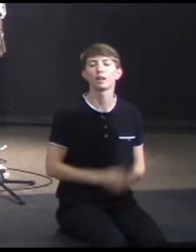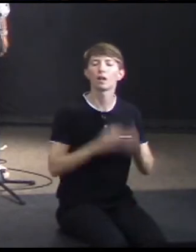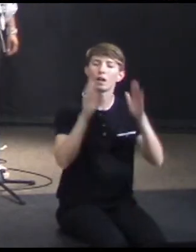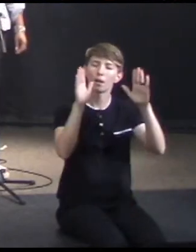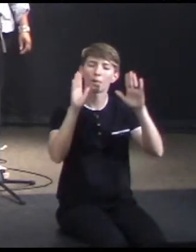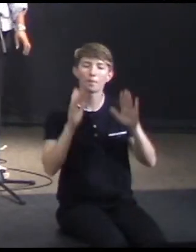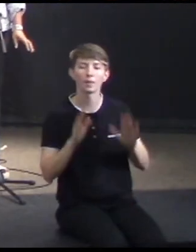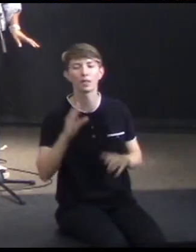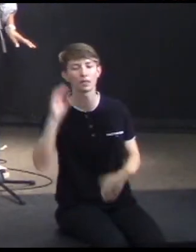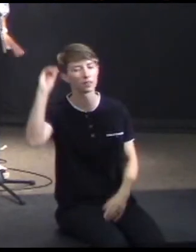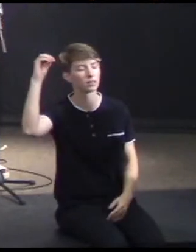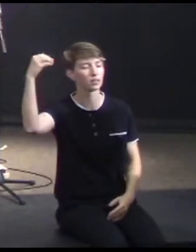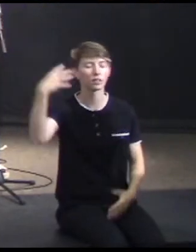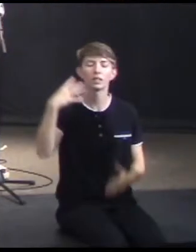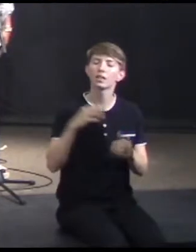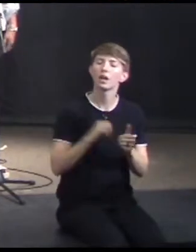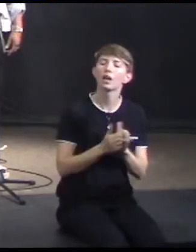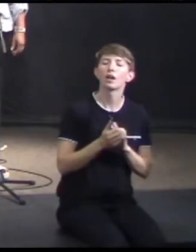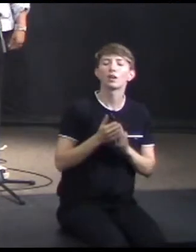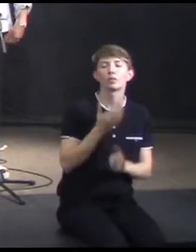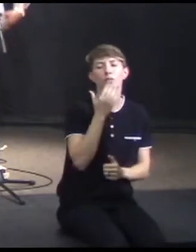Amazing grace, how sweet the